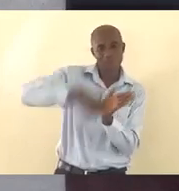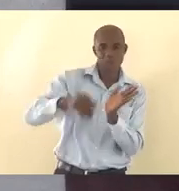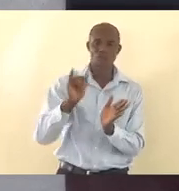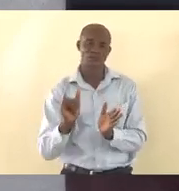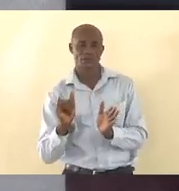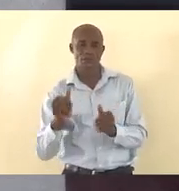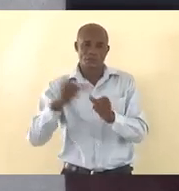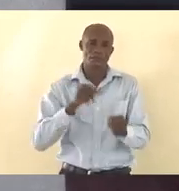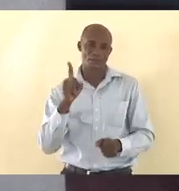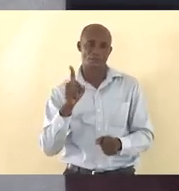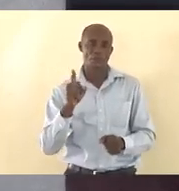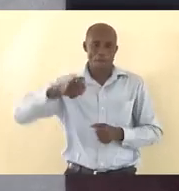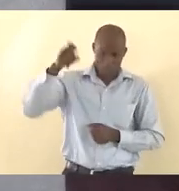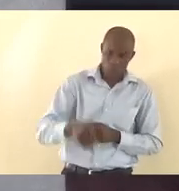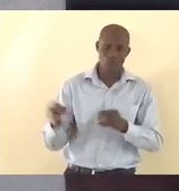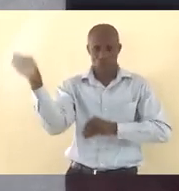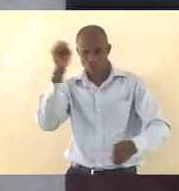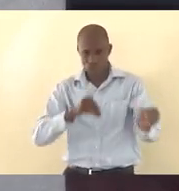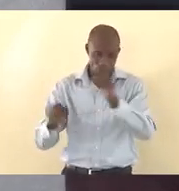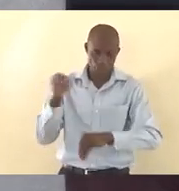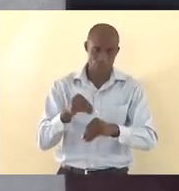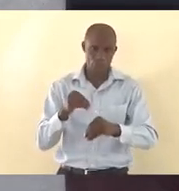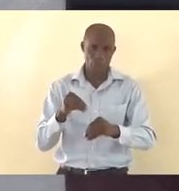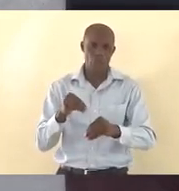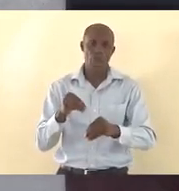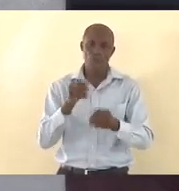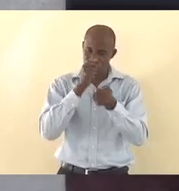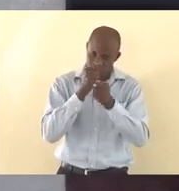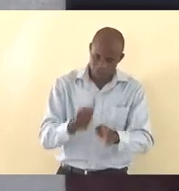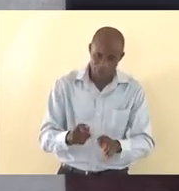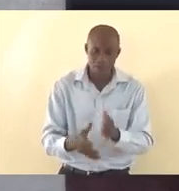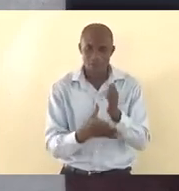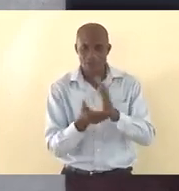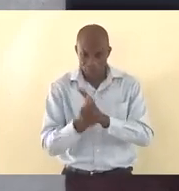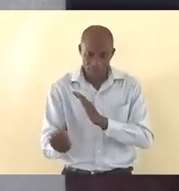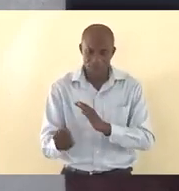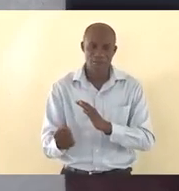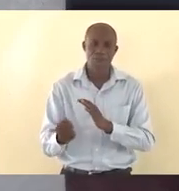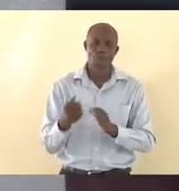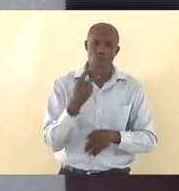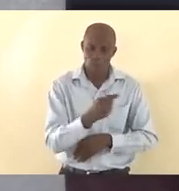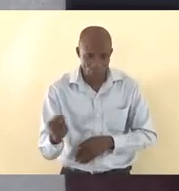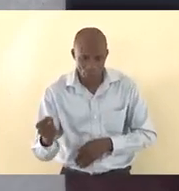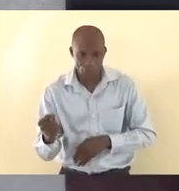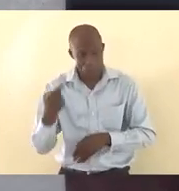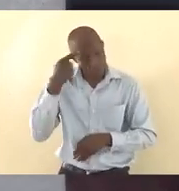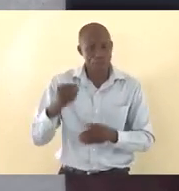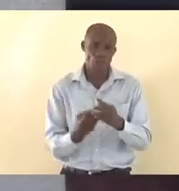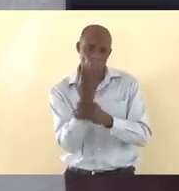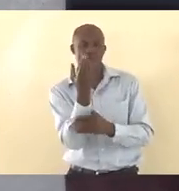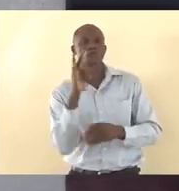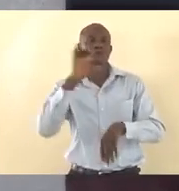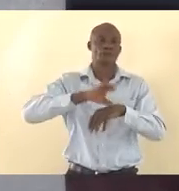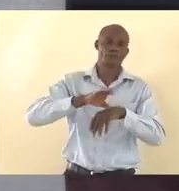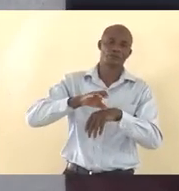Everyone must contribute his or her gift and talent and time and resources towards the well-being and growth and development of the church. There is no room in God's church